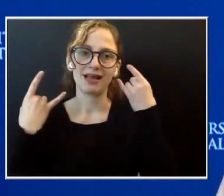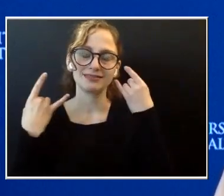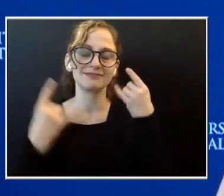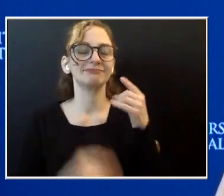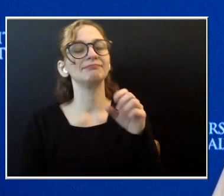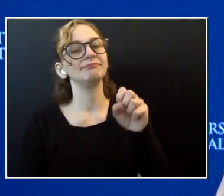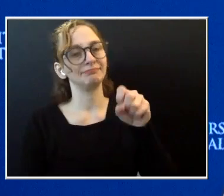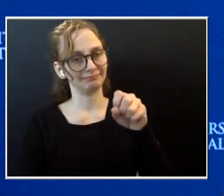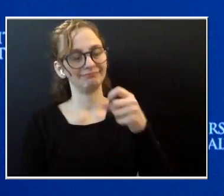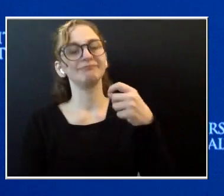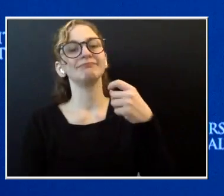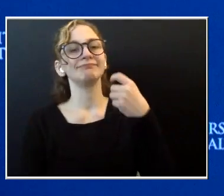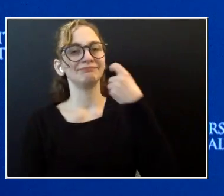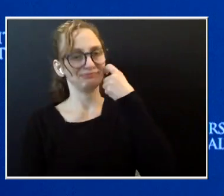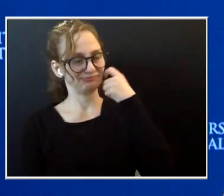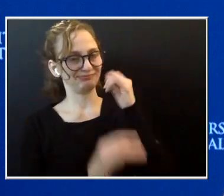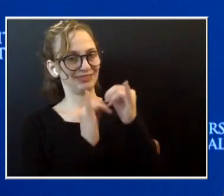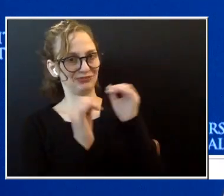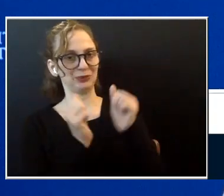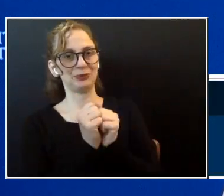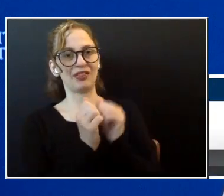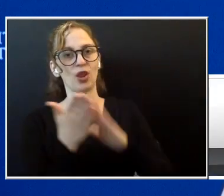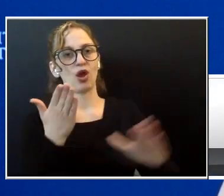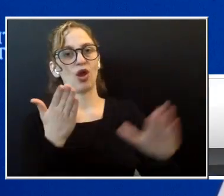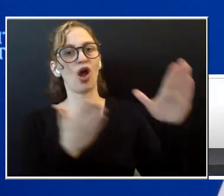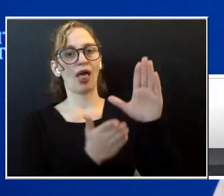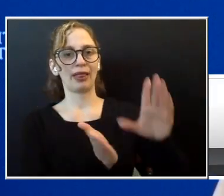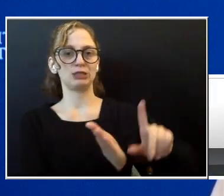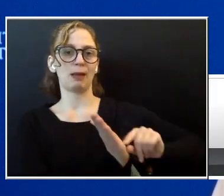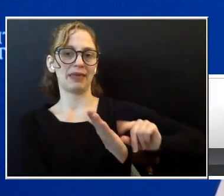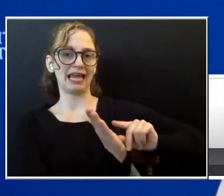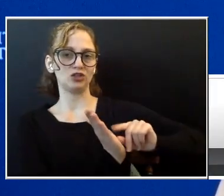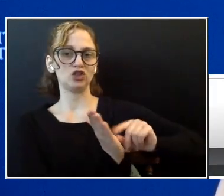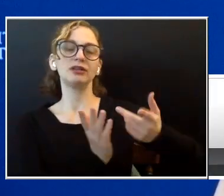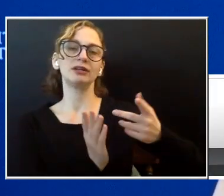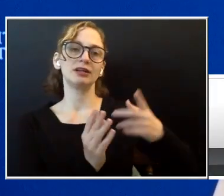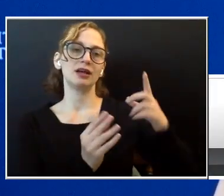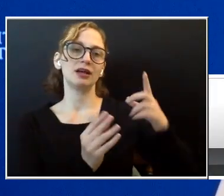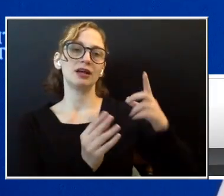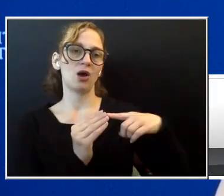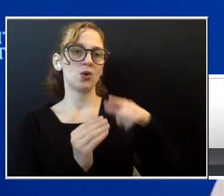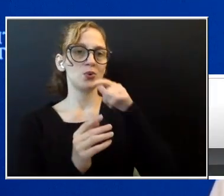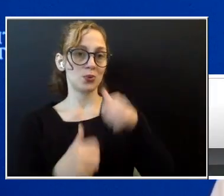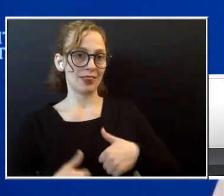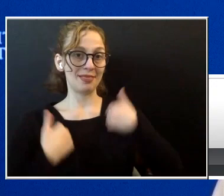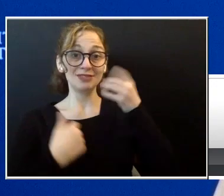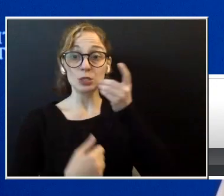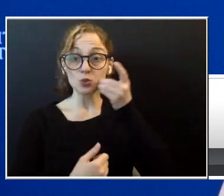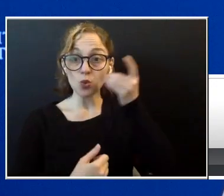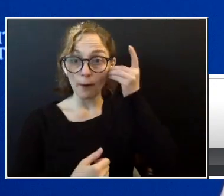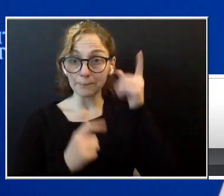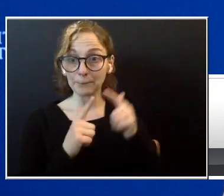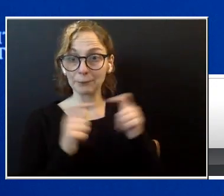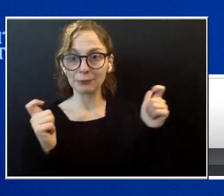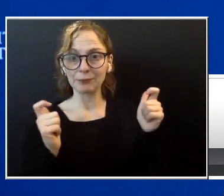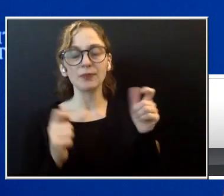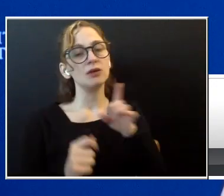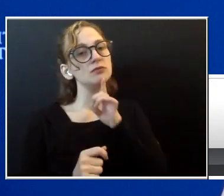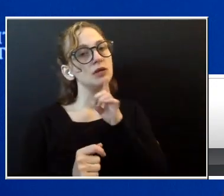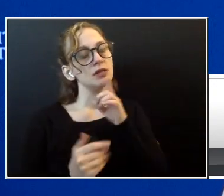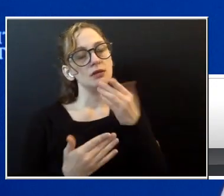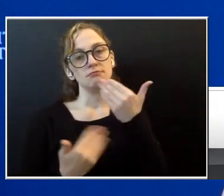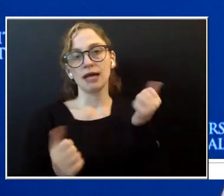interview to a college publication about people living in dorms and things of that nature. And I said, really, the best things you can do is prepare.